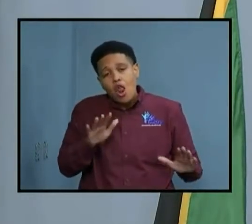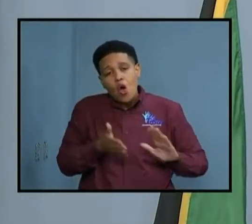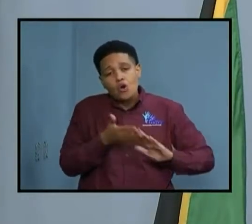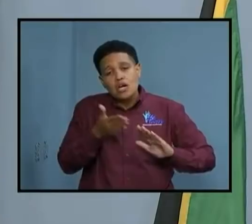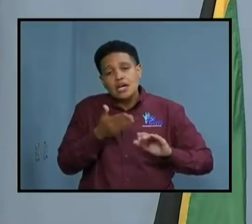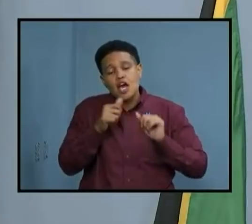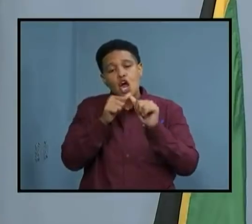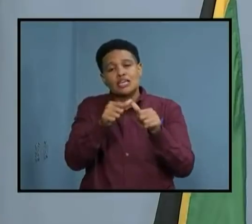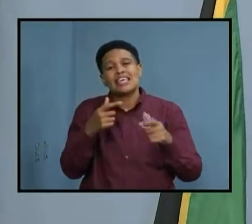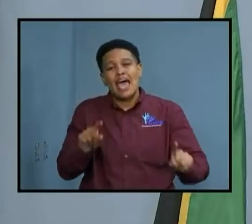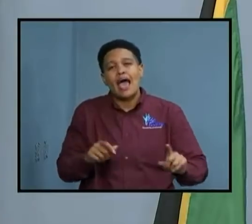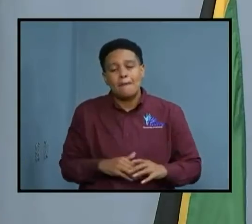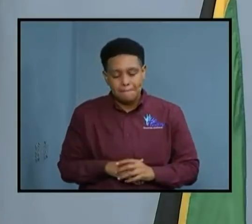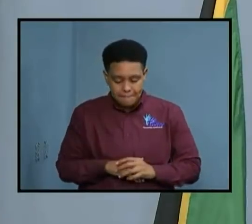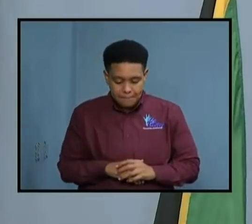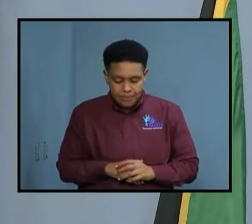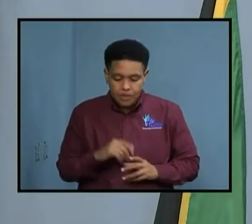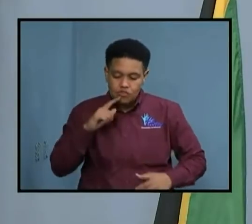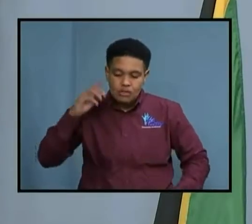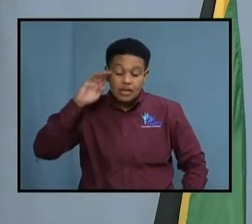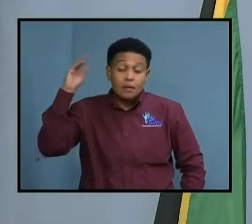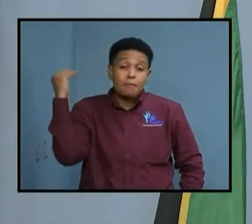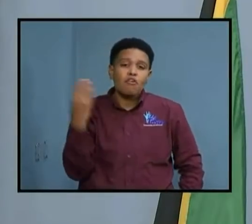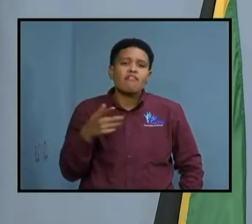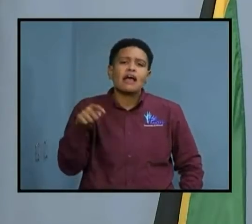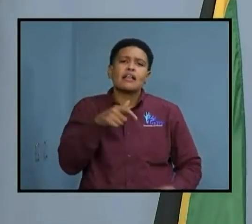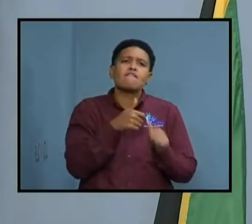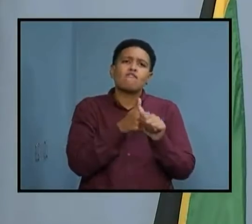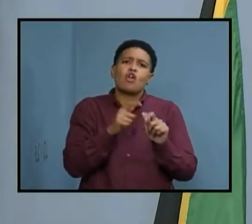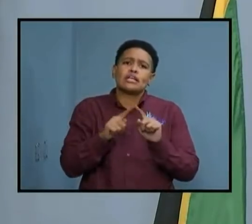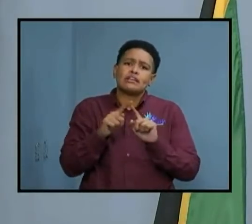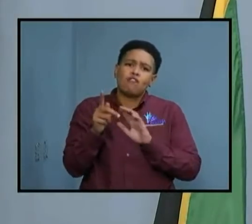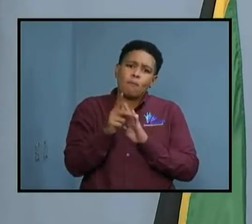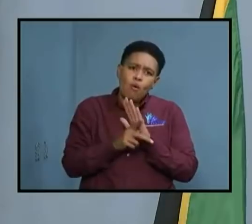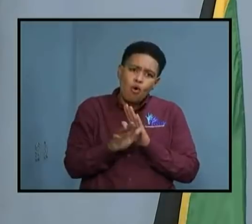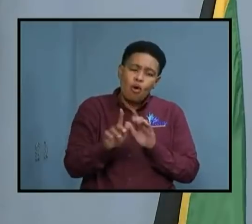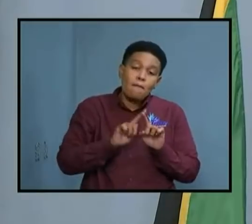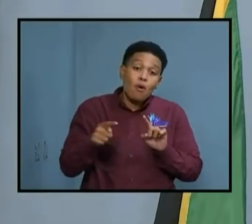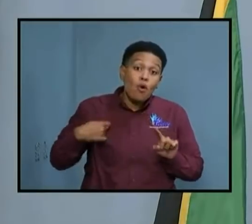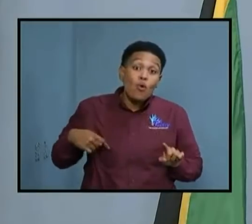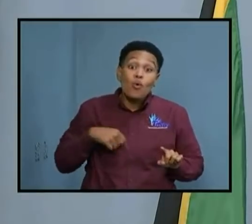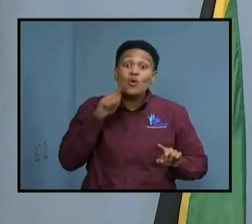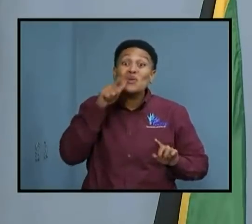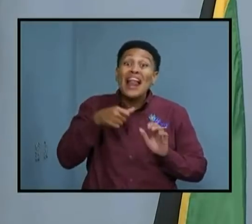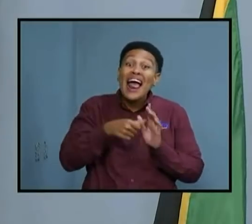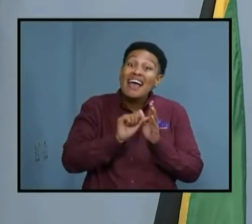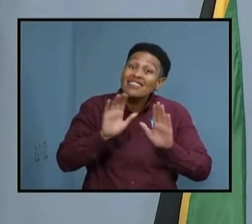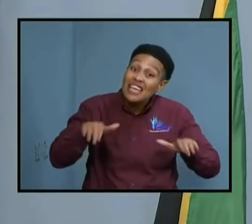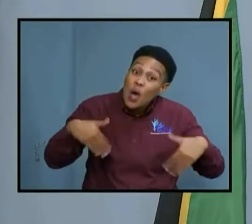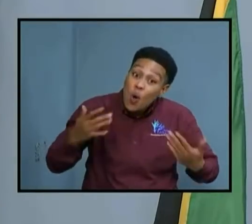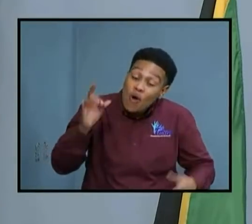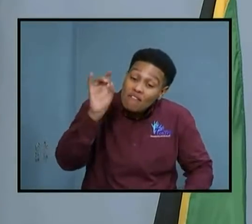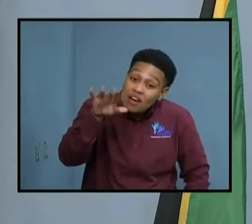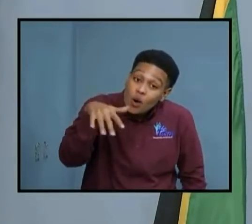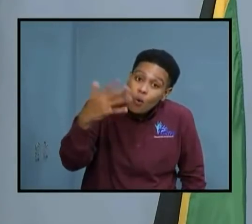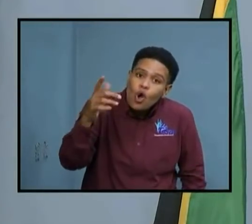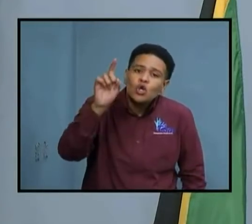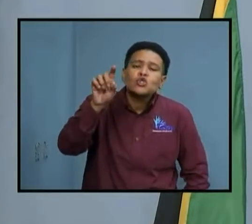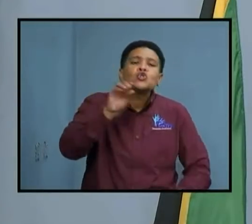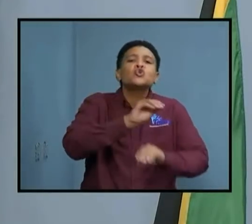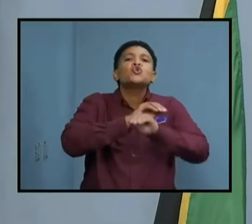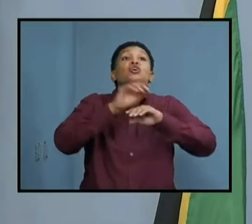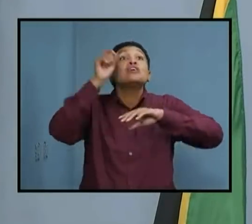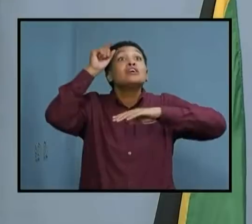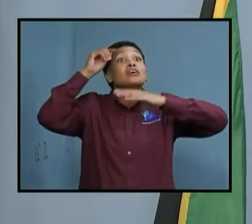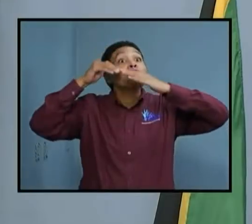continue, providing, of course, they follow the protocols, but we are re-emphasizing that there should be no